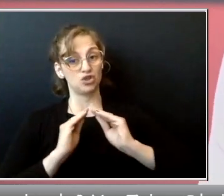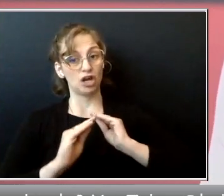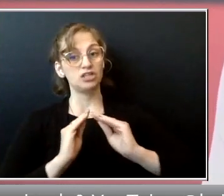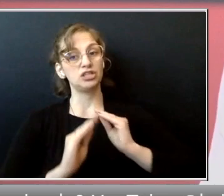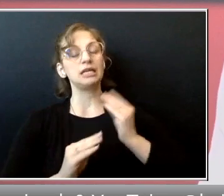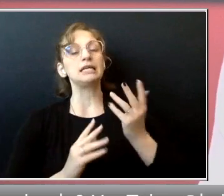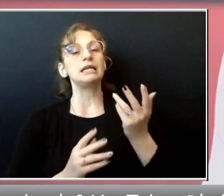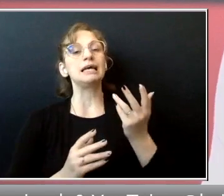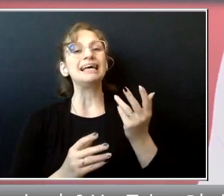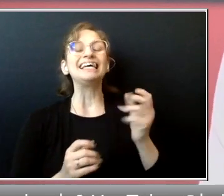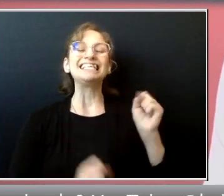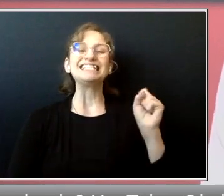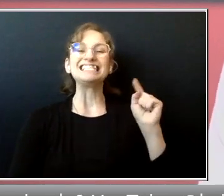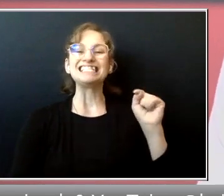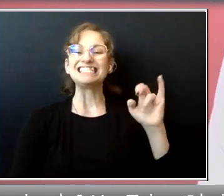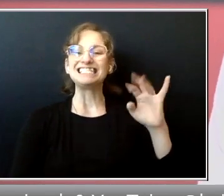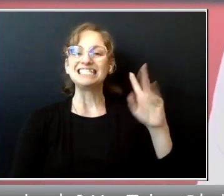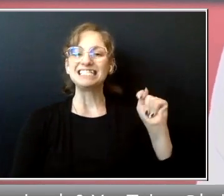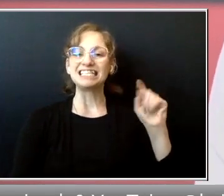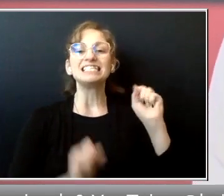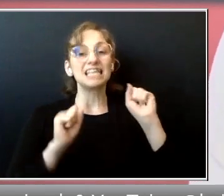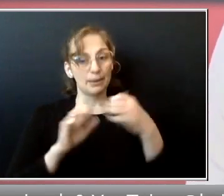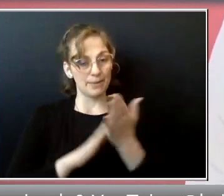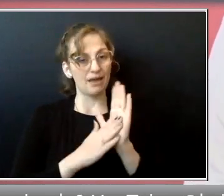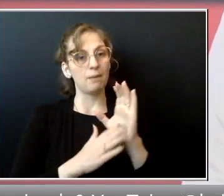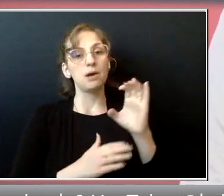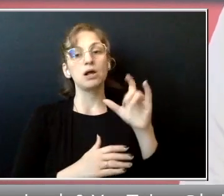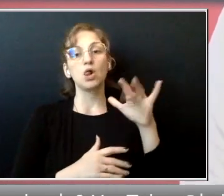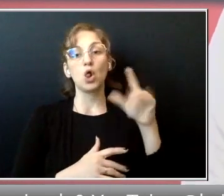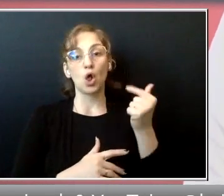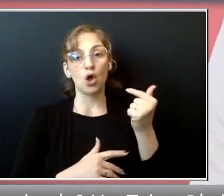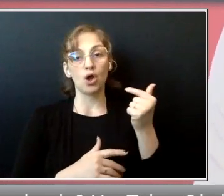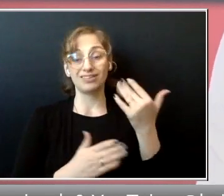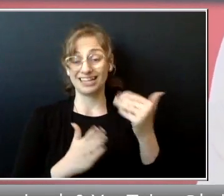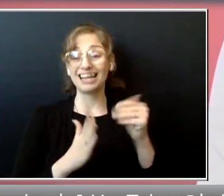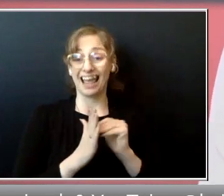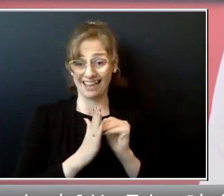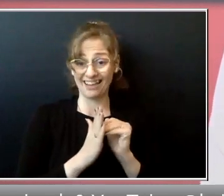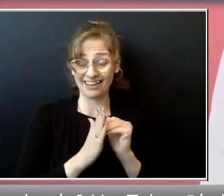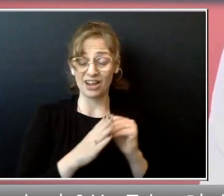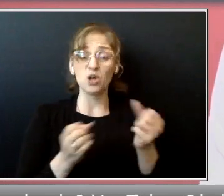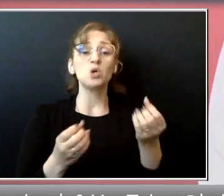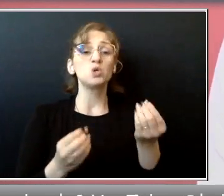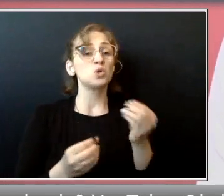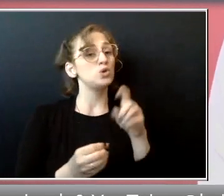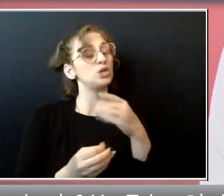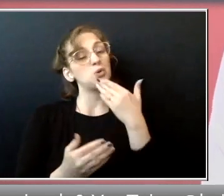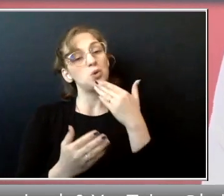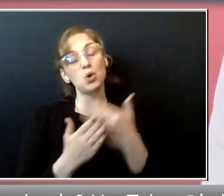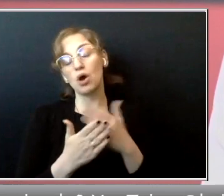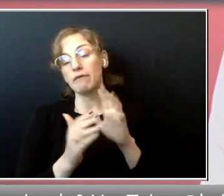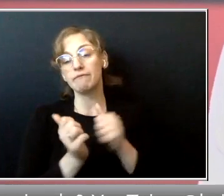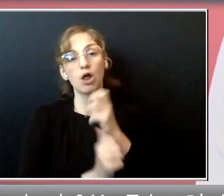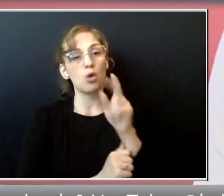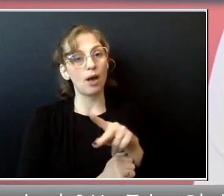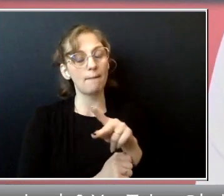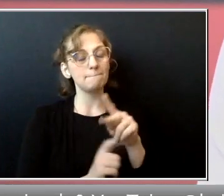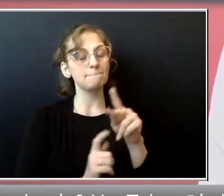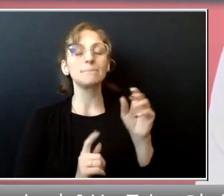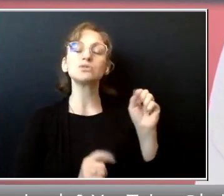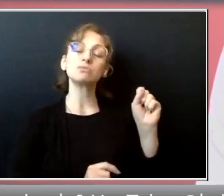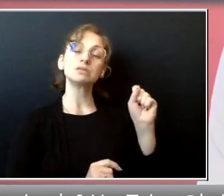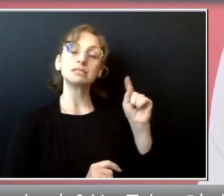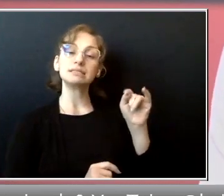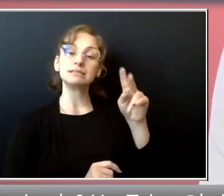Oh. So it's really important that you have good follow-up. Steve's very good about keeping his appointments and staying